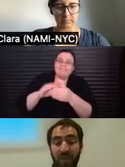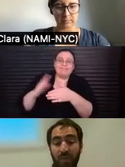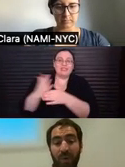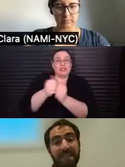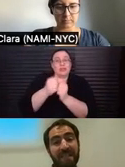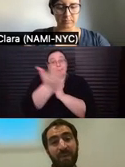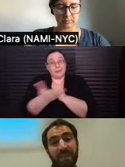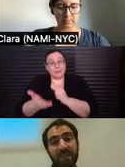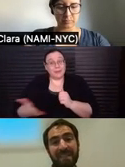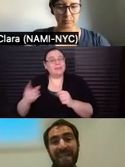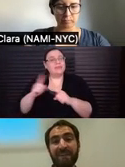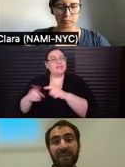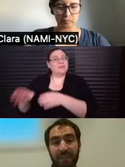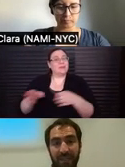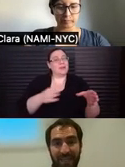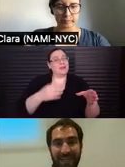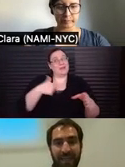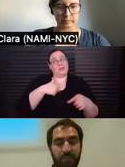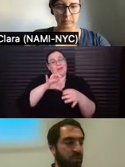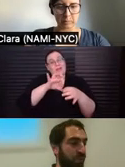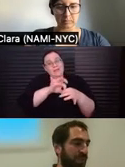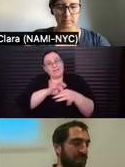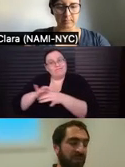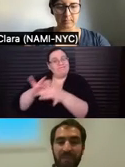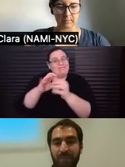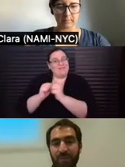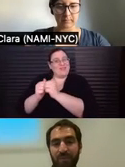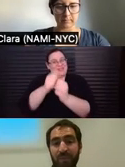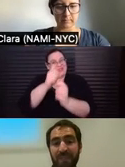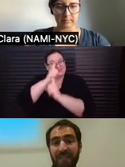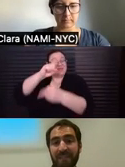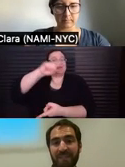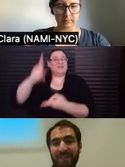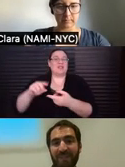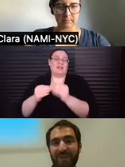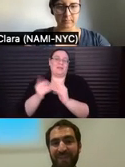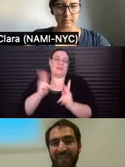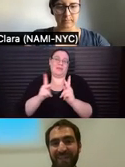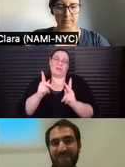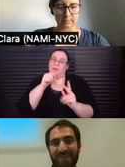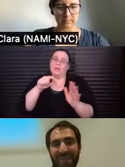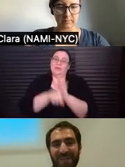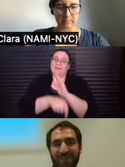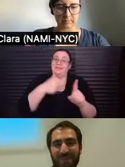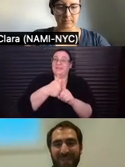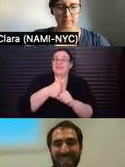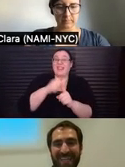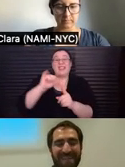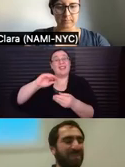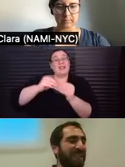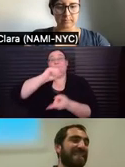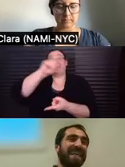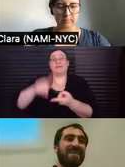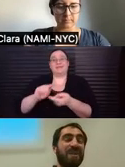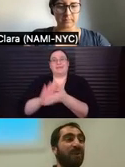some ways that we together can aim to reduce the number of suicides to zero. So thank you for joining today.